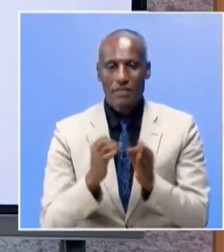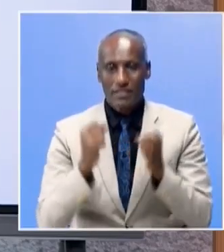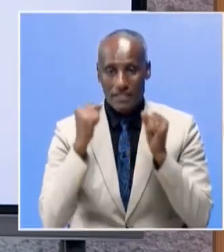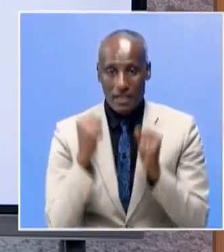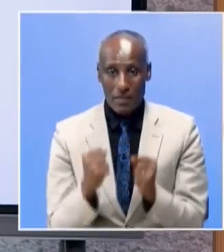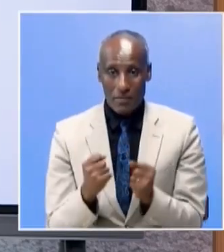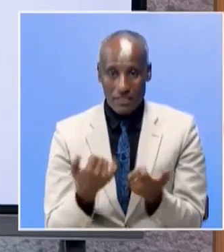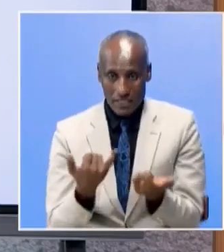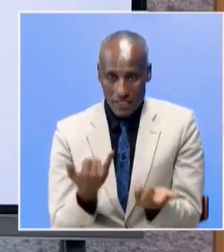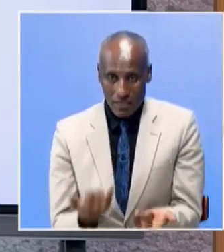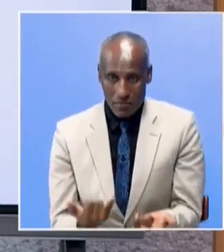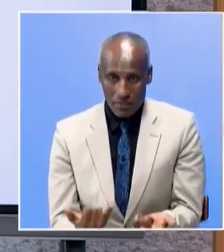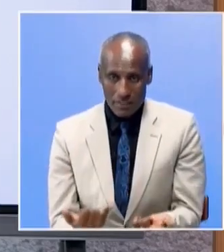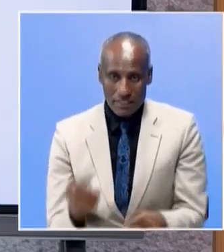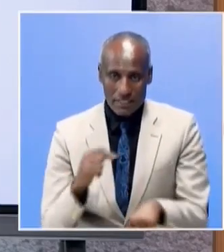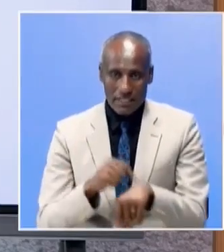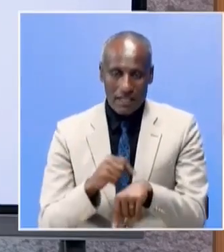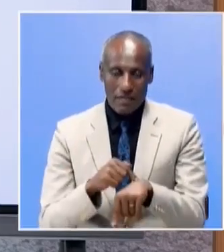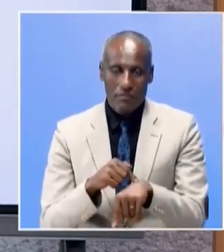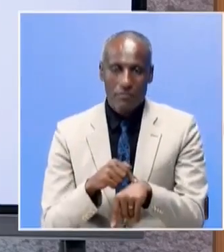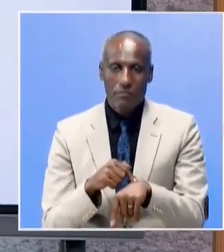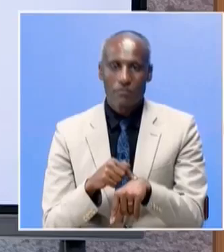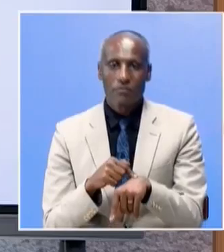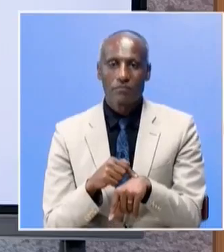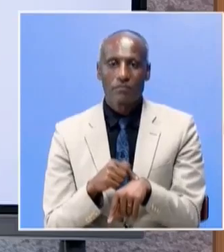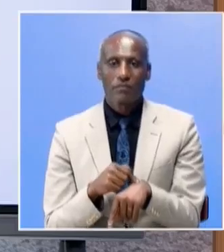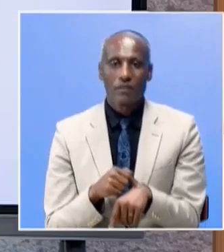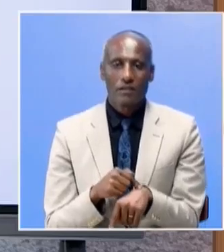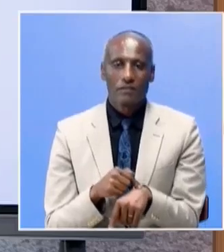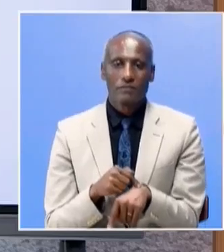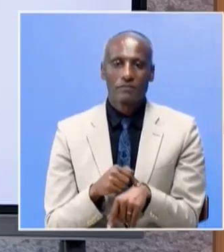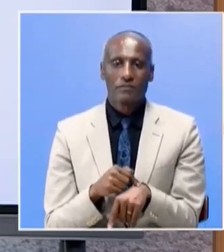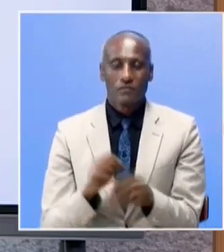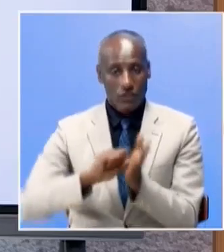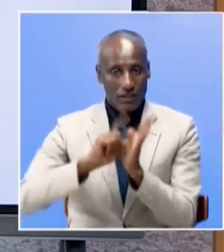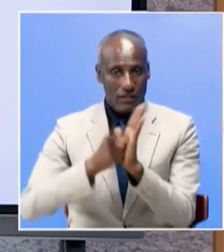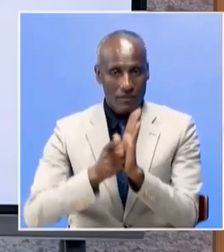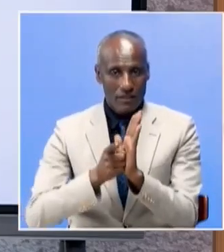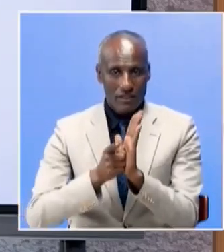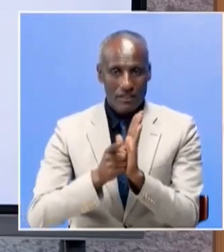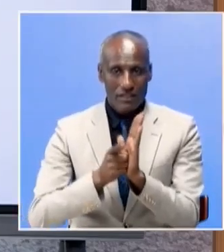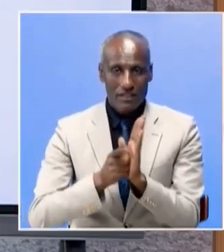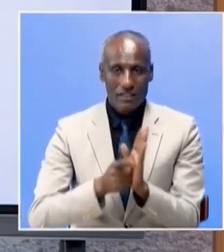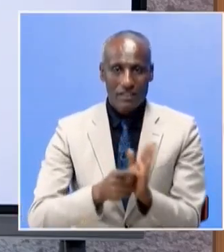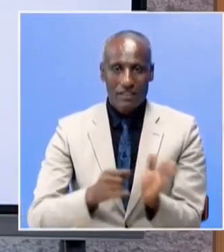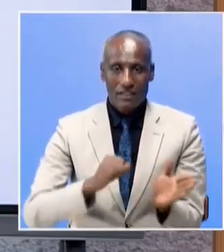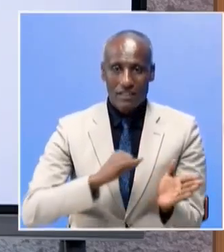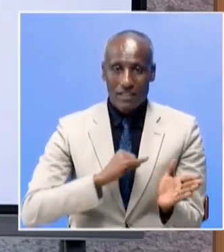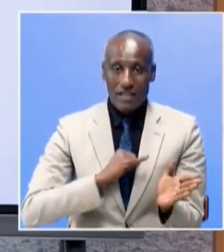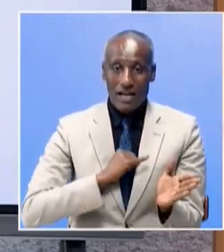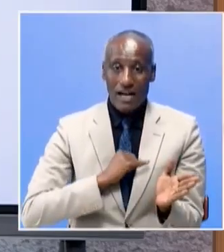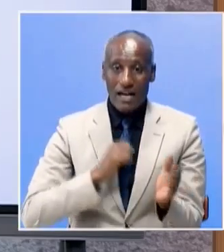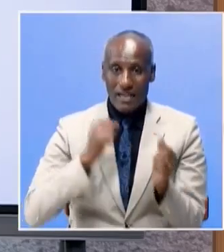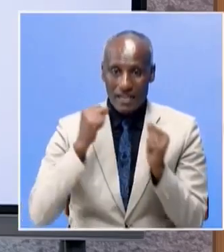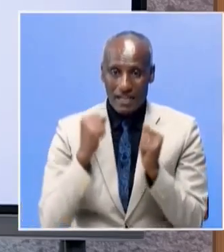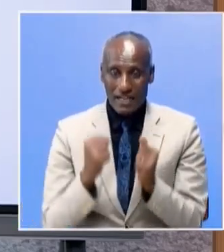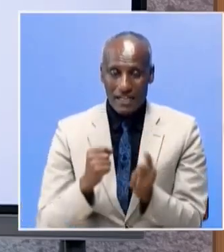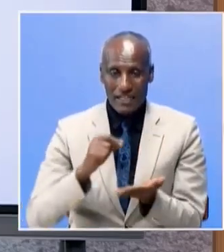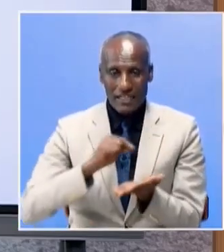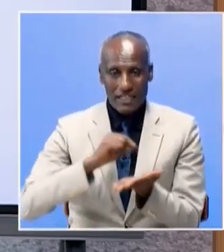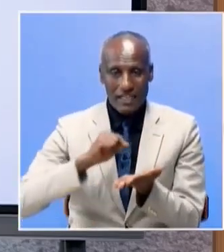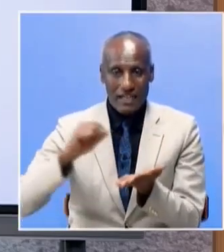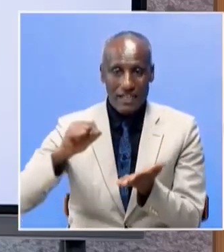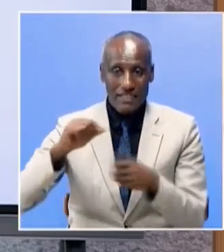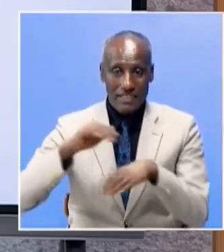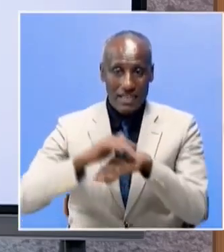or maybe in present time, or in present ability, yeah? For example, when you say, I can write in English,